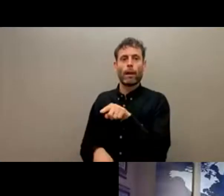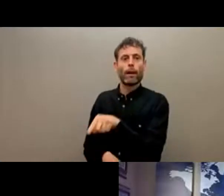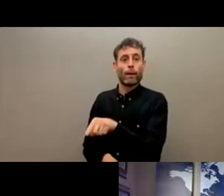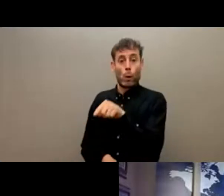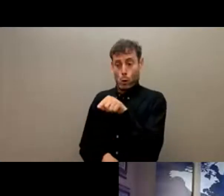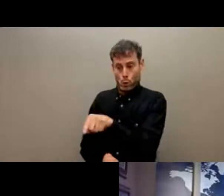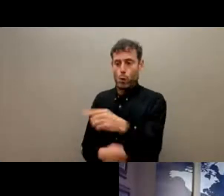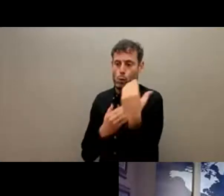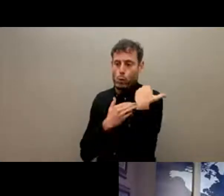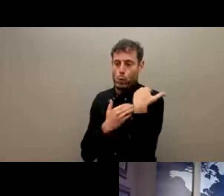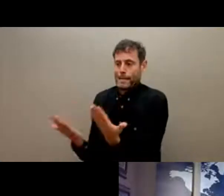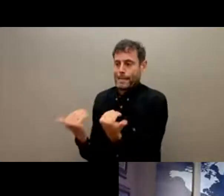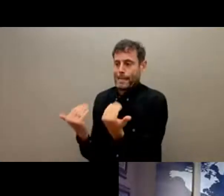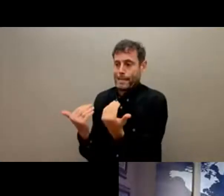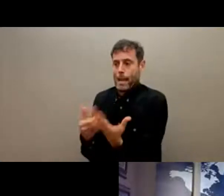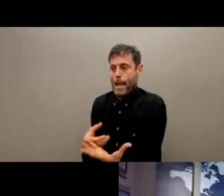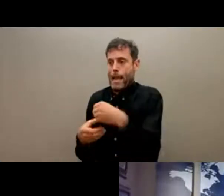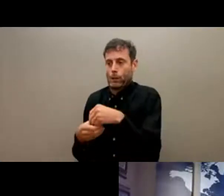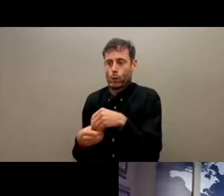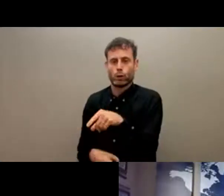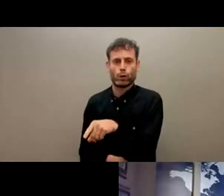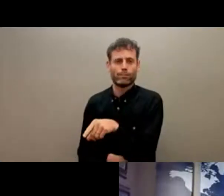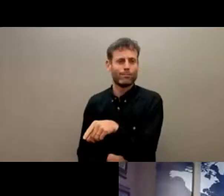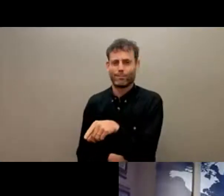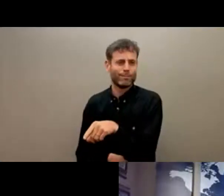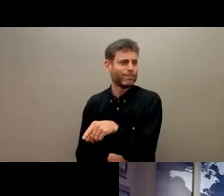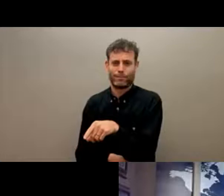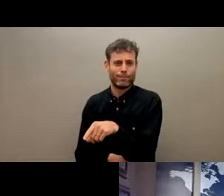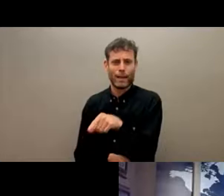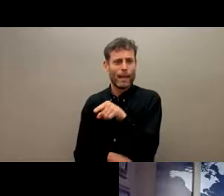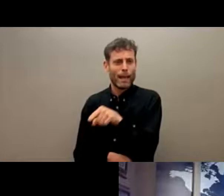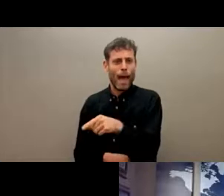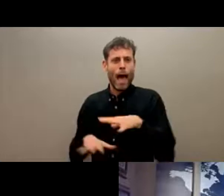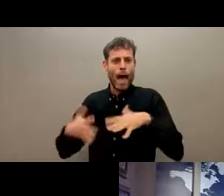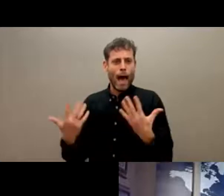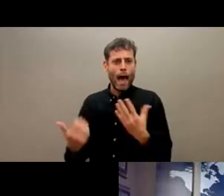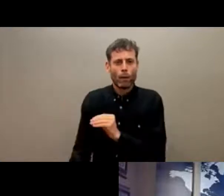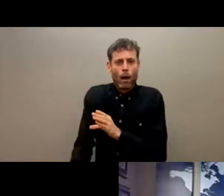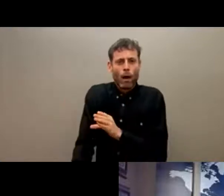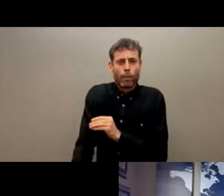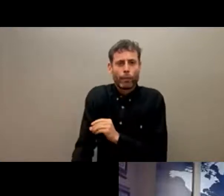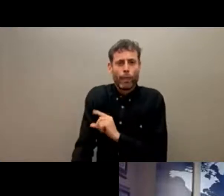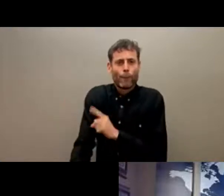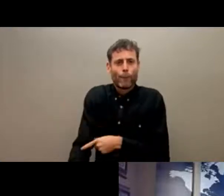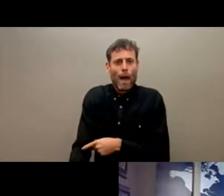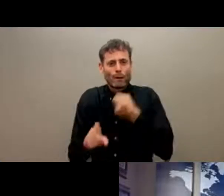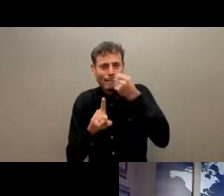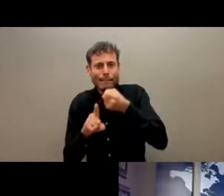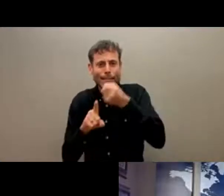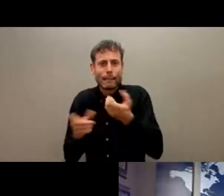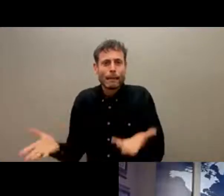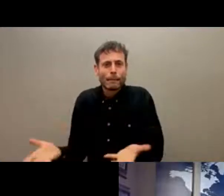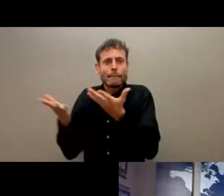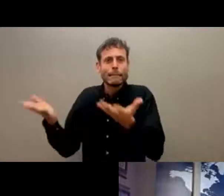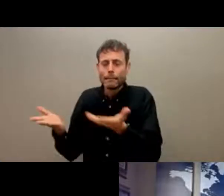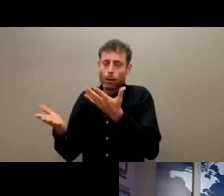influence the wider organization, and that has limited impacts. The key is that really this needs to sit with leadership and be